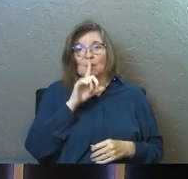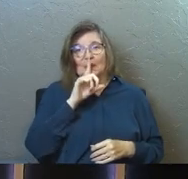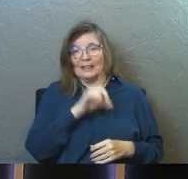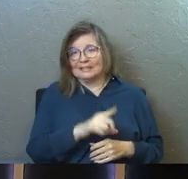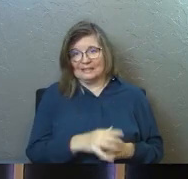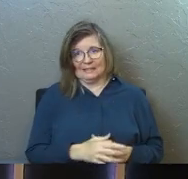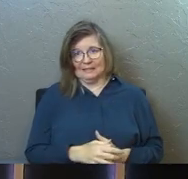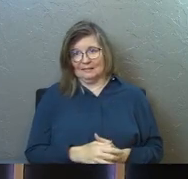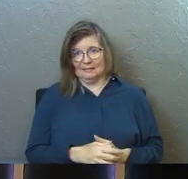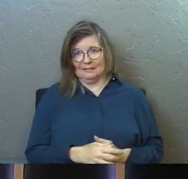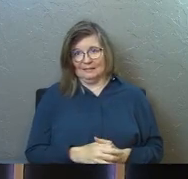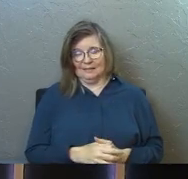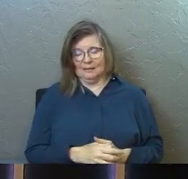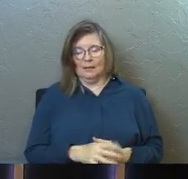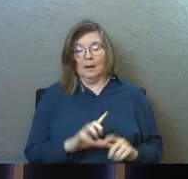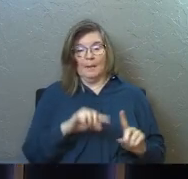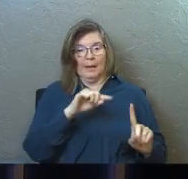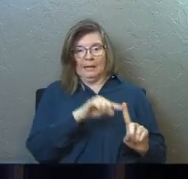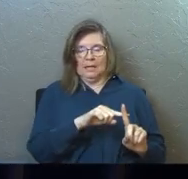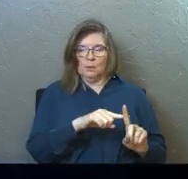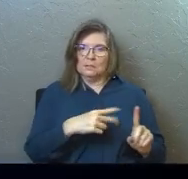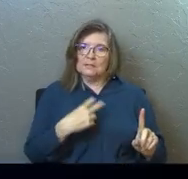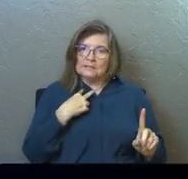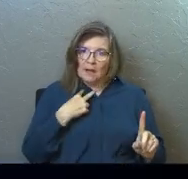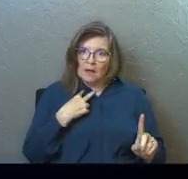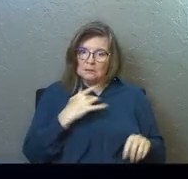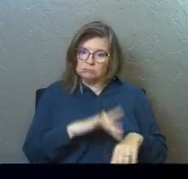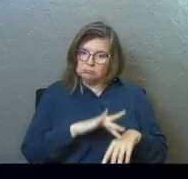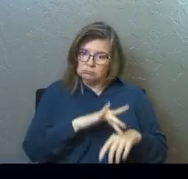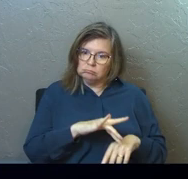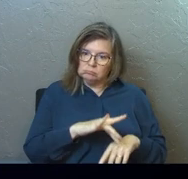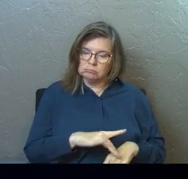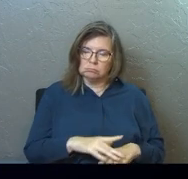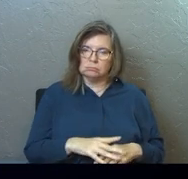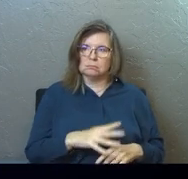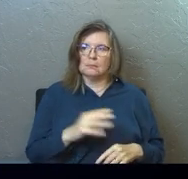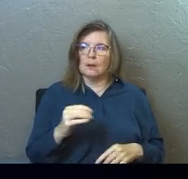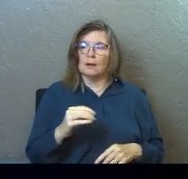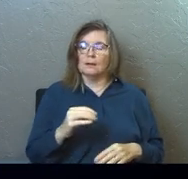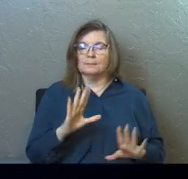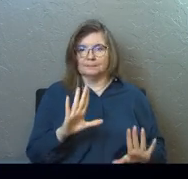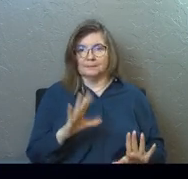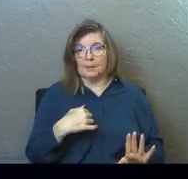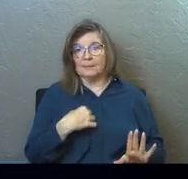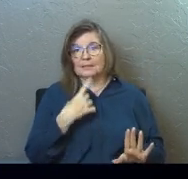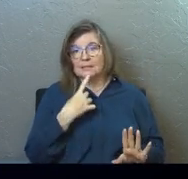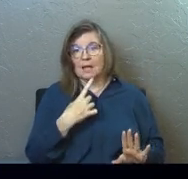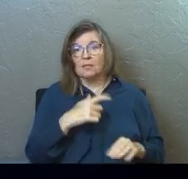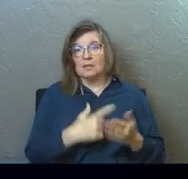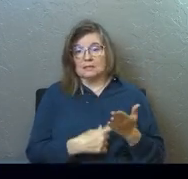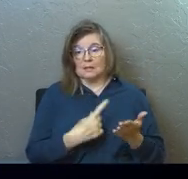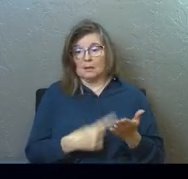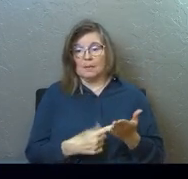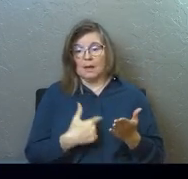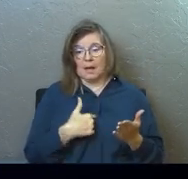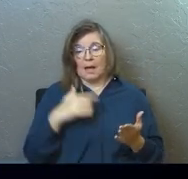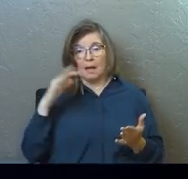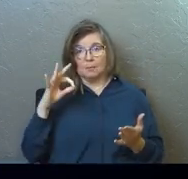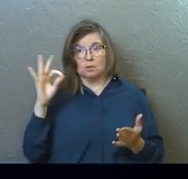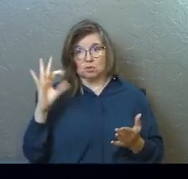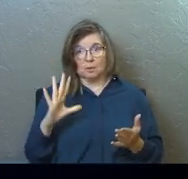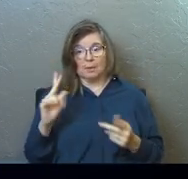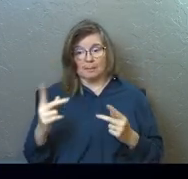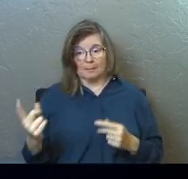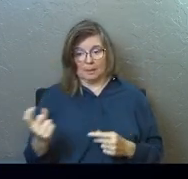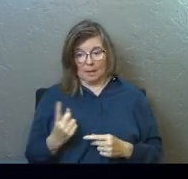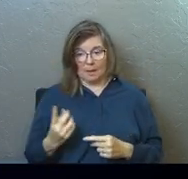It wasn't realistic. But he was just stuck. He was stuck. And let me just say, there are times that I preach